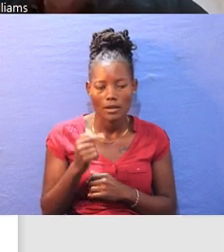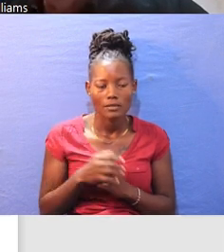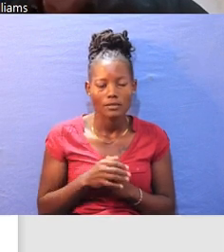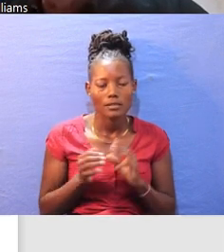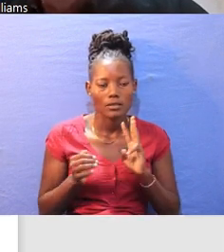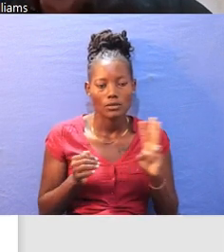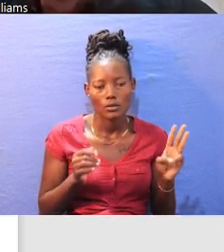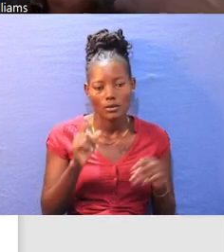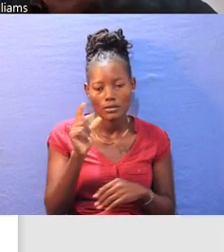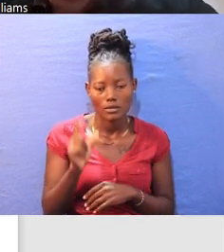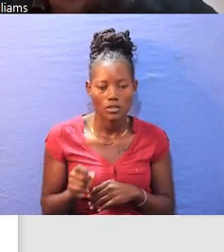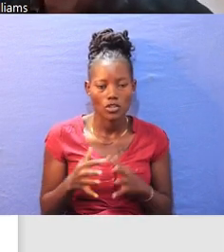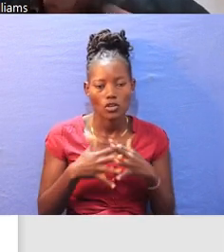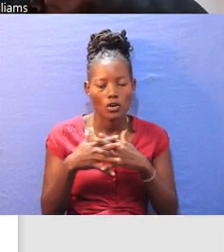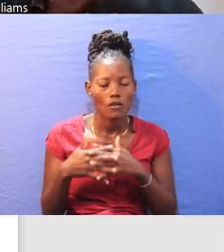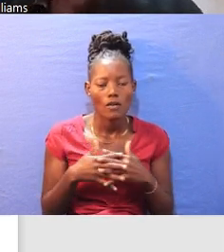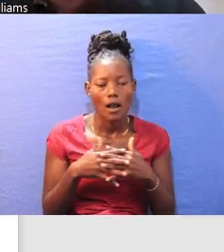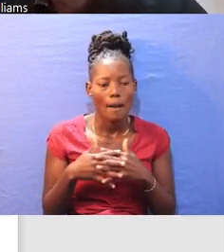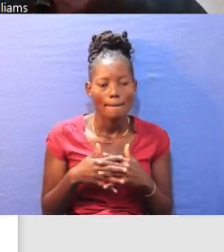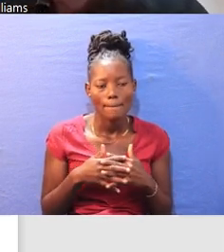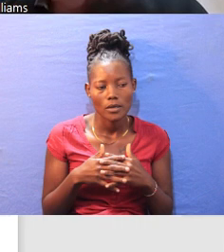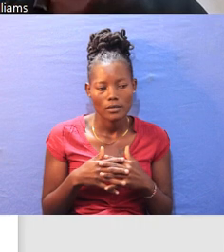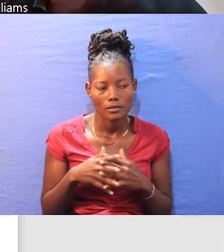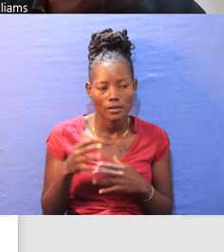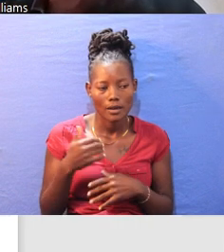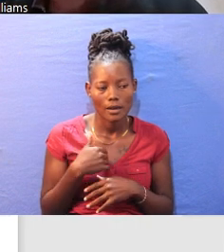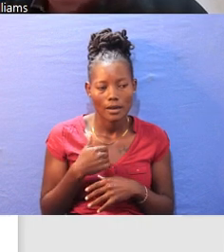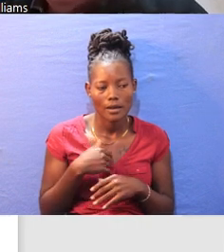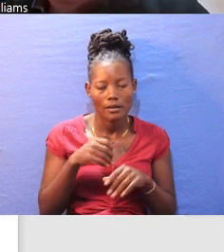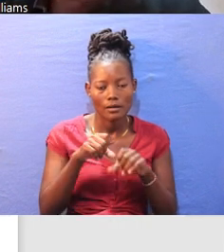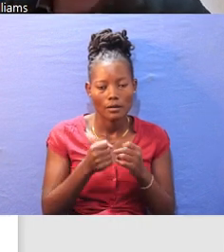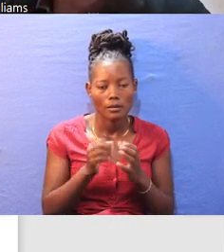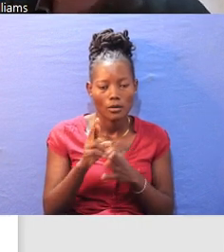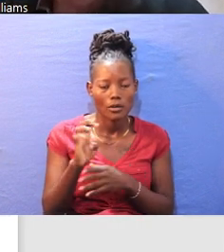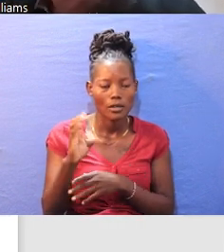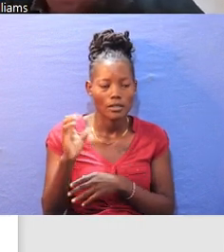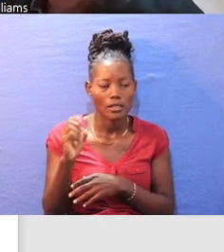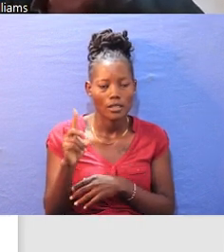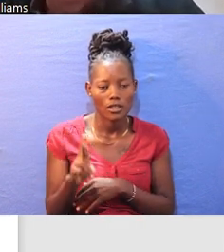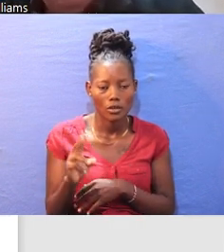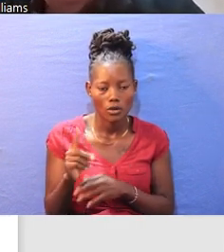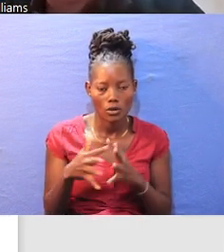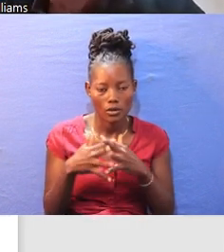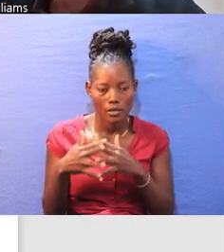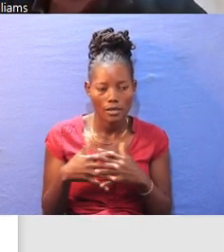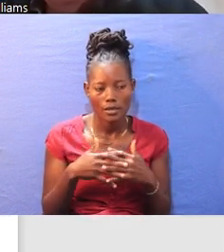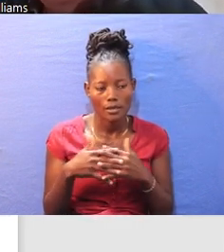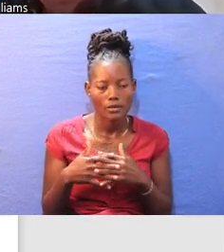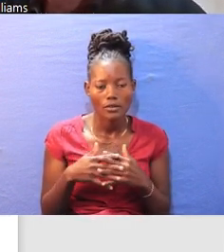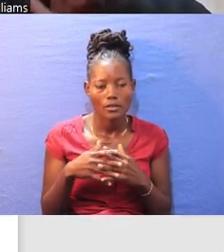4x100 West region. So in the West region of the United States, which a lot of great track schools, Arkansas,